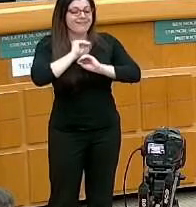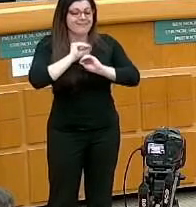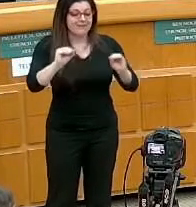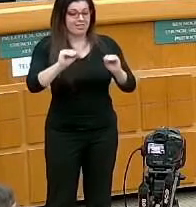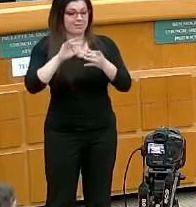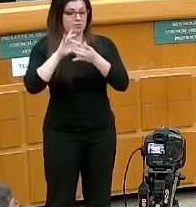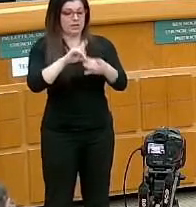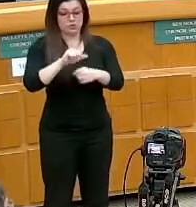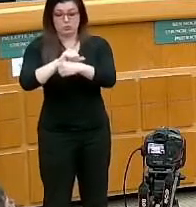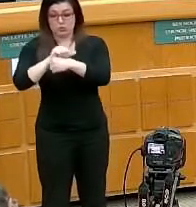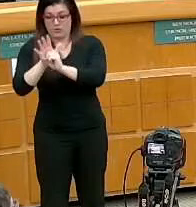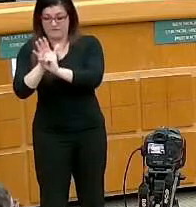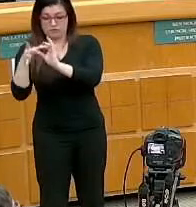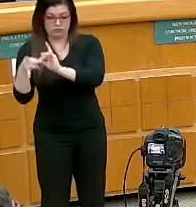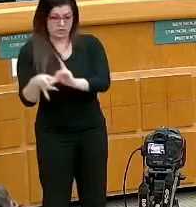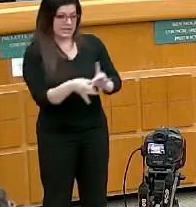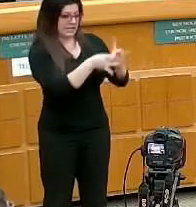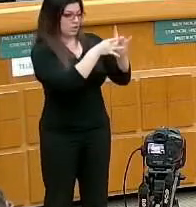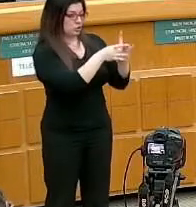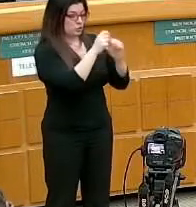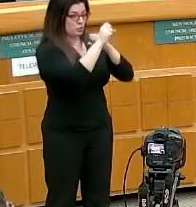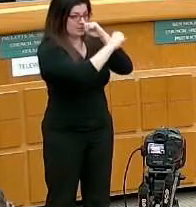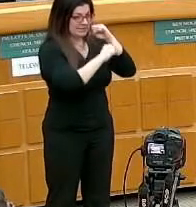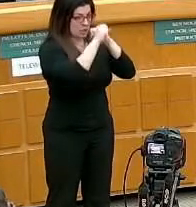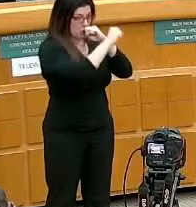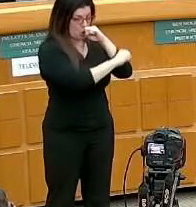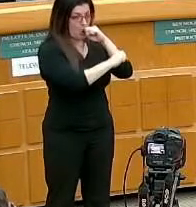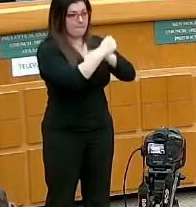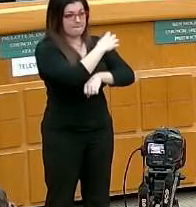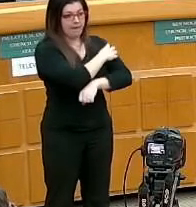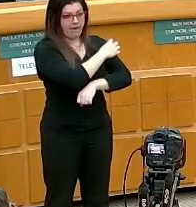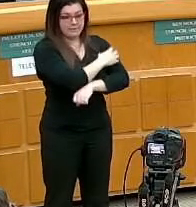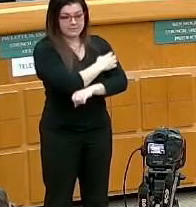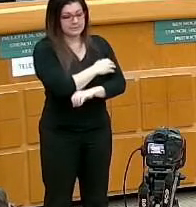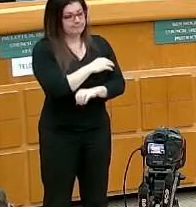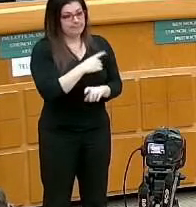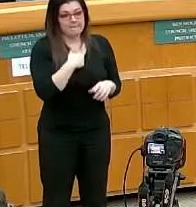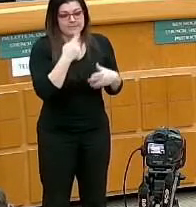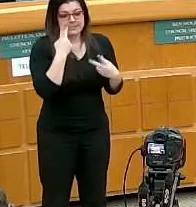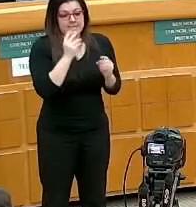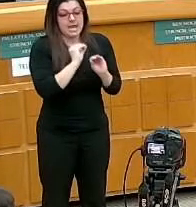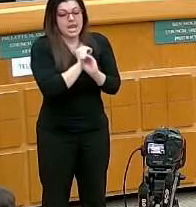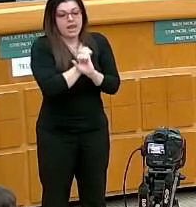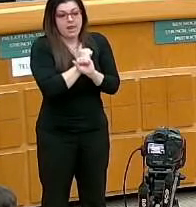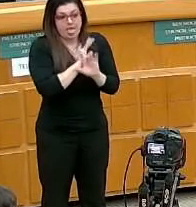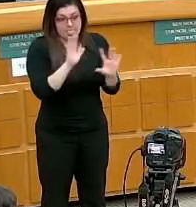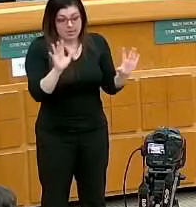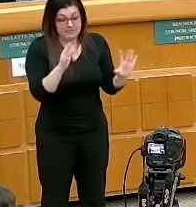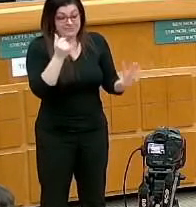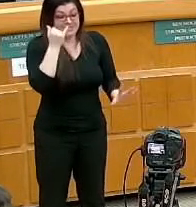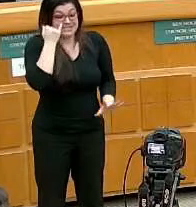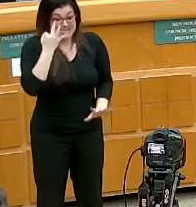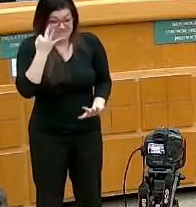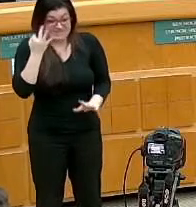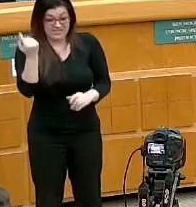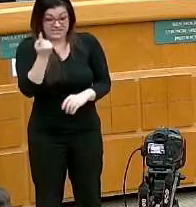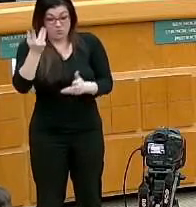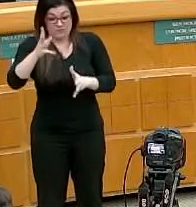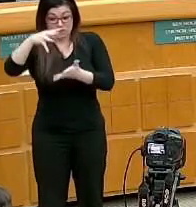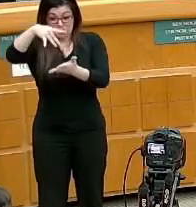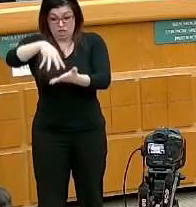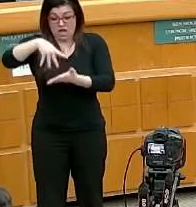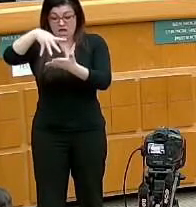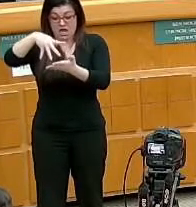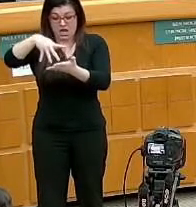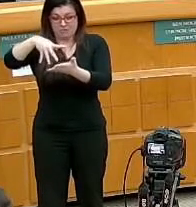on COVID-19 being a vector of, mosquitoes being a vector of COVID-19. So if there were any studies out there, I'm sure I would